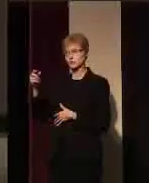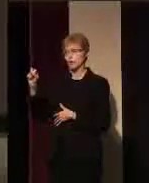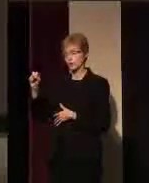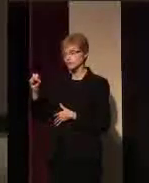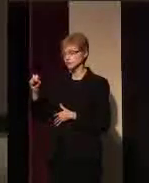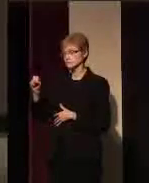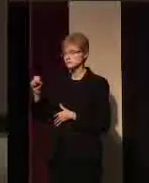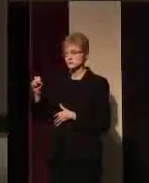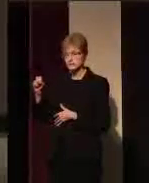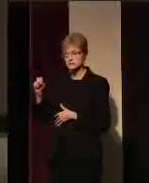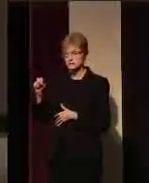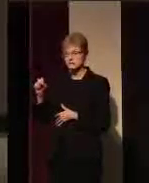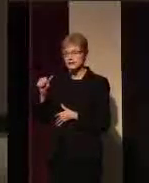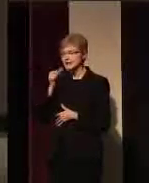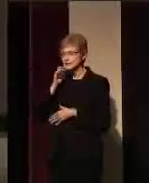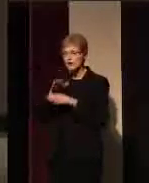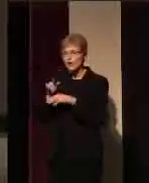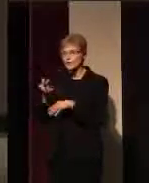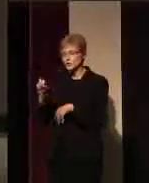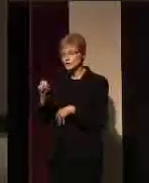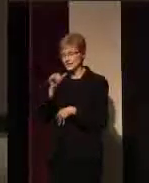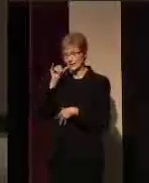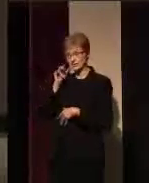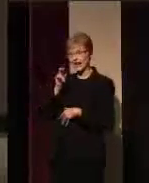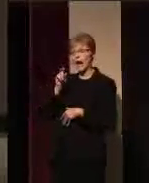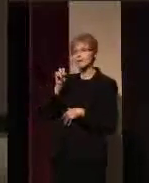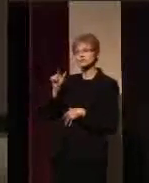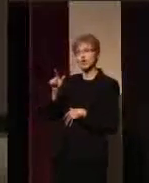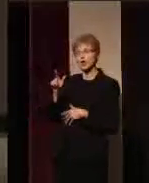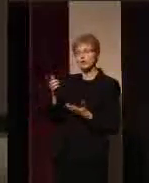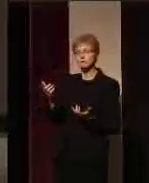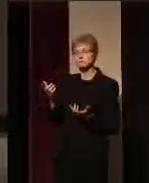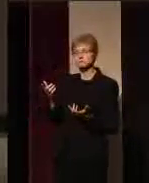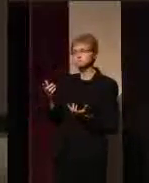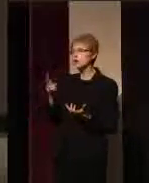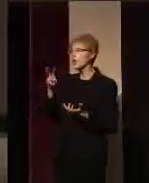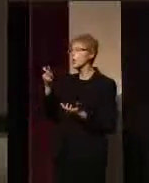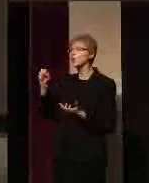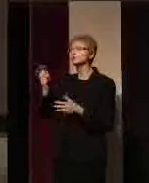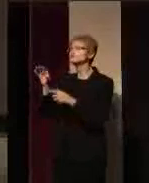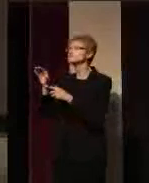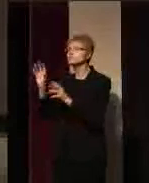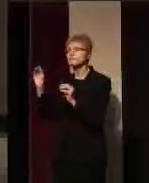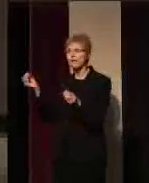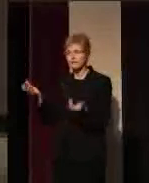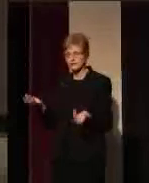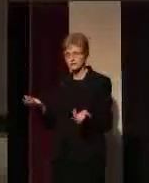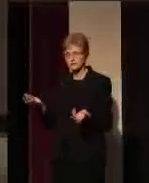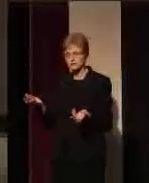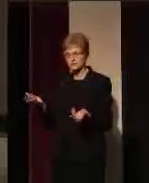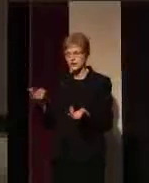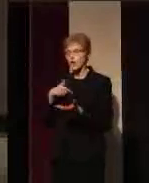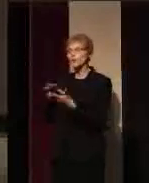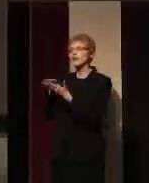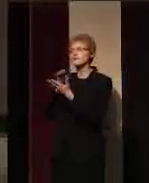news. I was at a protest yesterday at UMSL, that didn't make the news either. So we have learned,